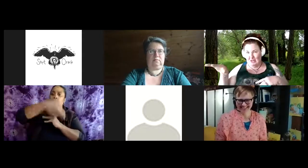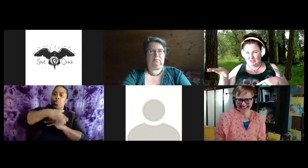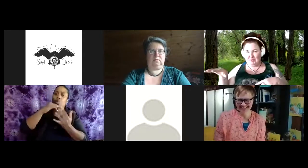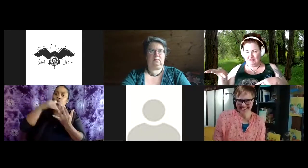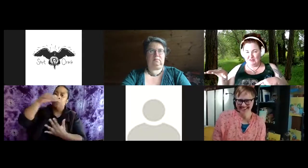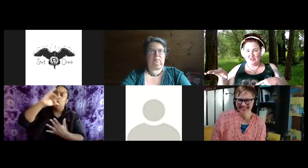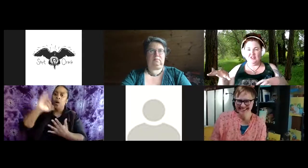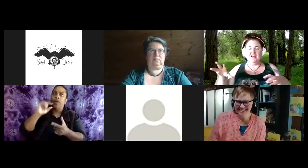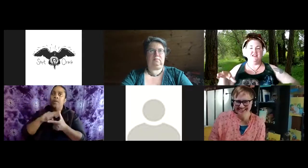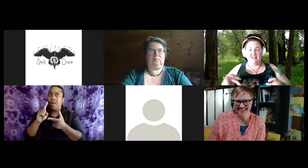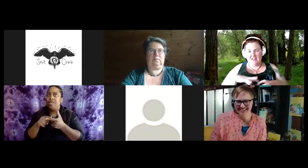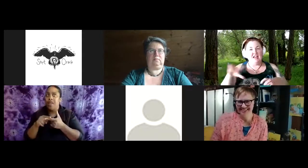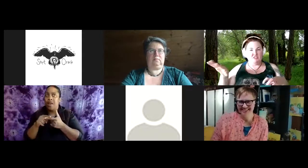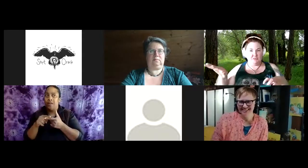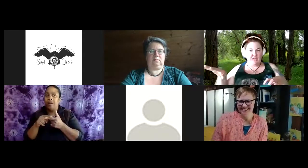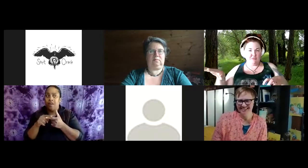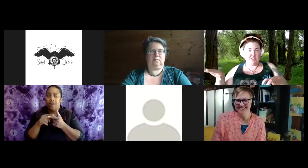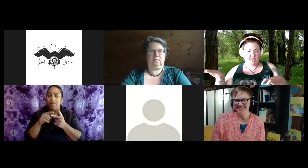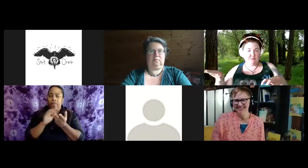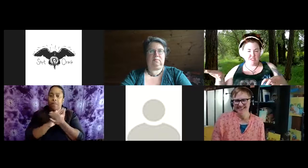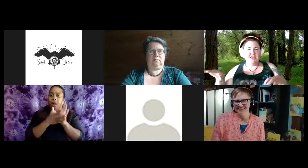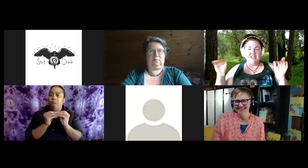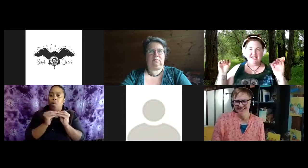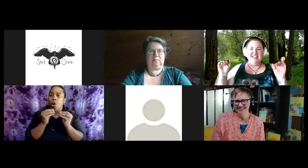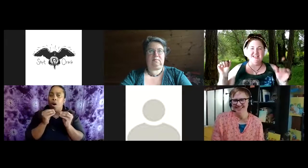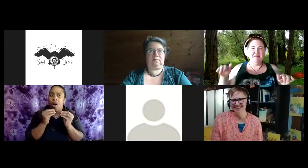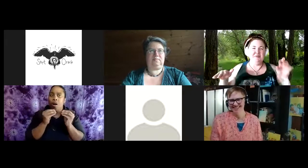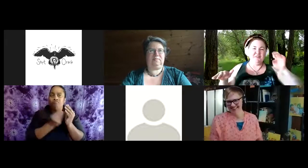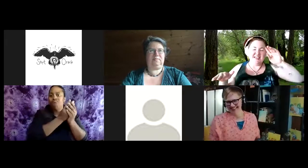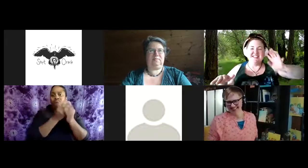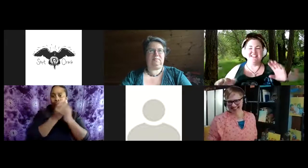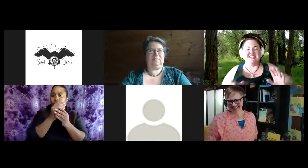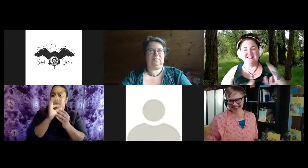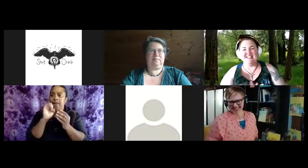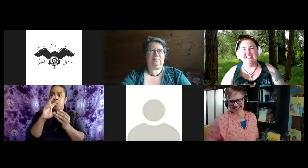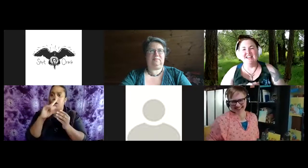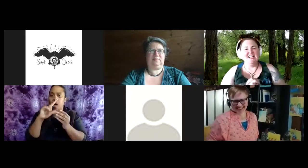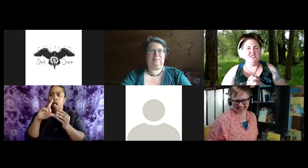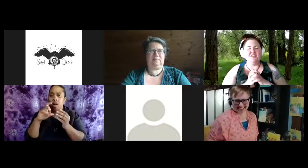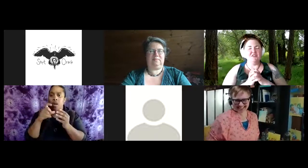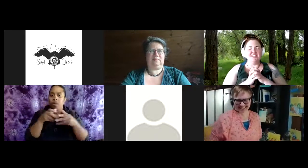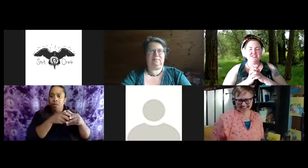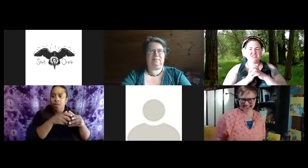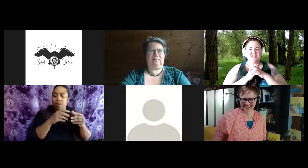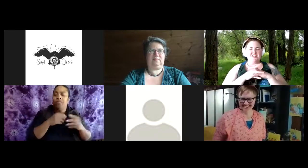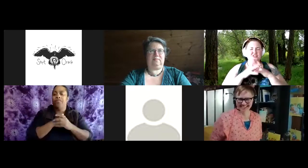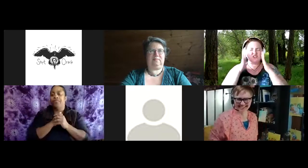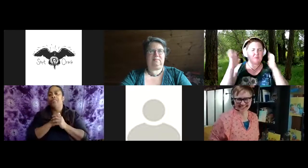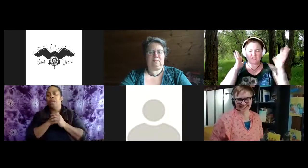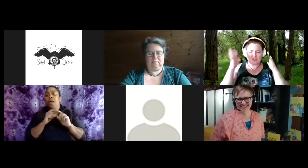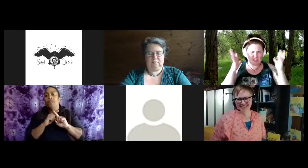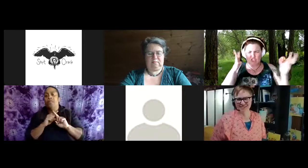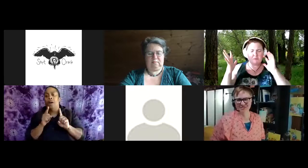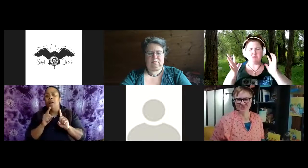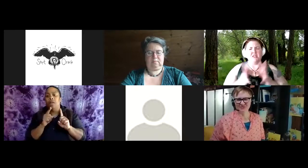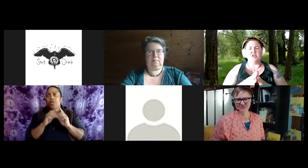so that they would also be fertile and have some happy fun times moving into this season. So it really is just like there's